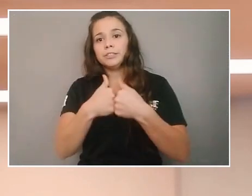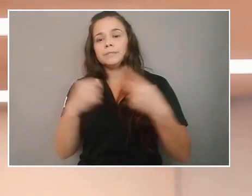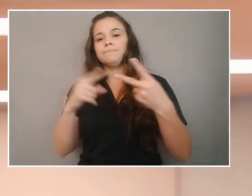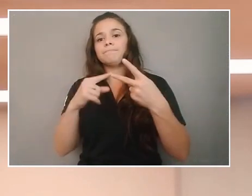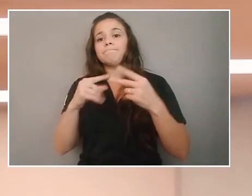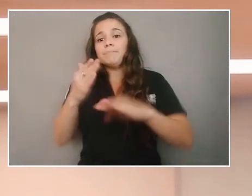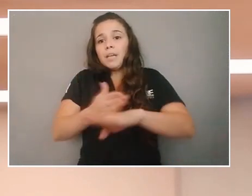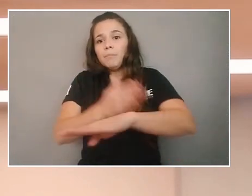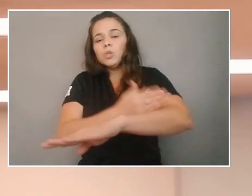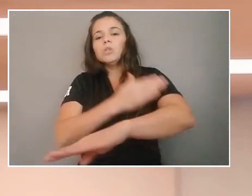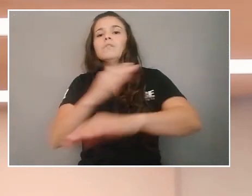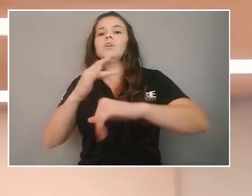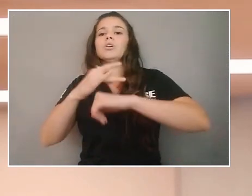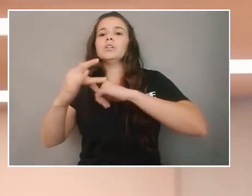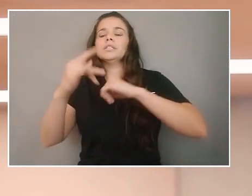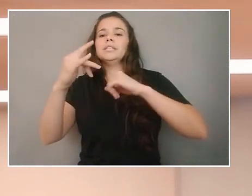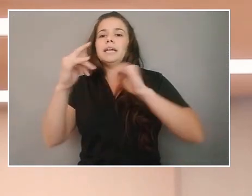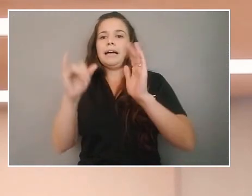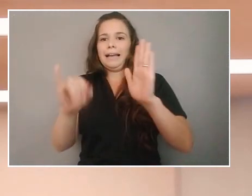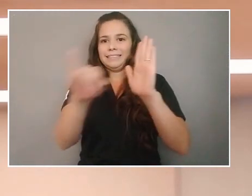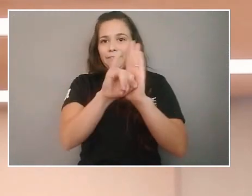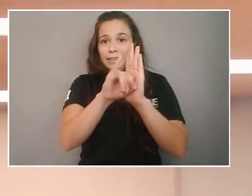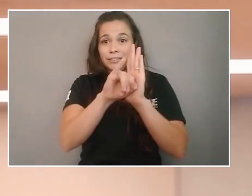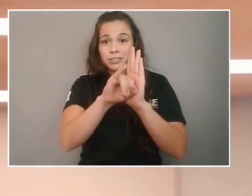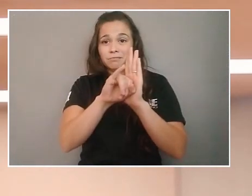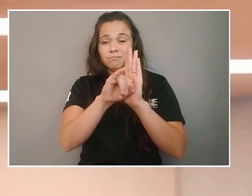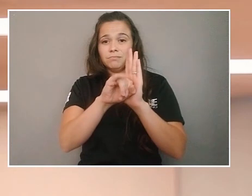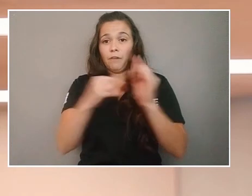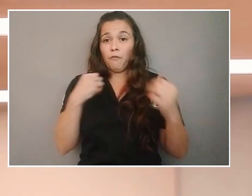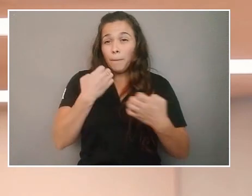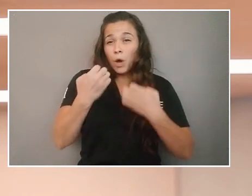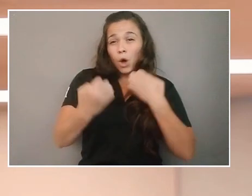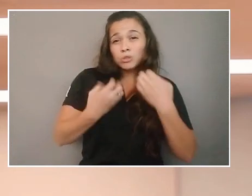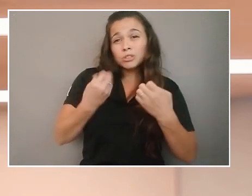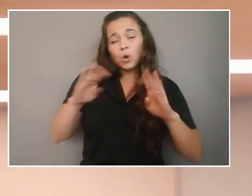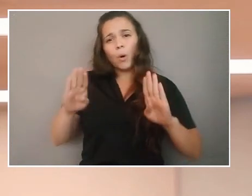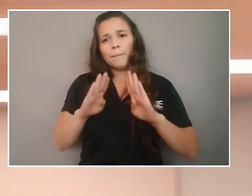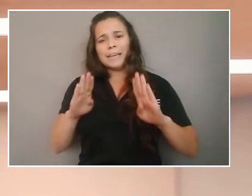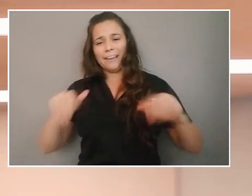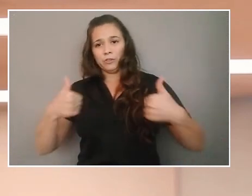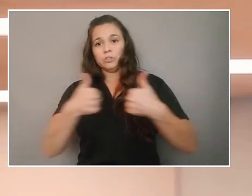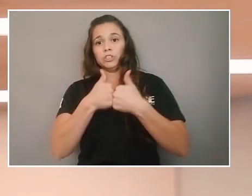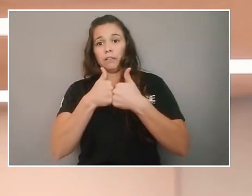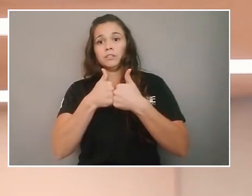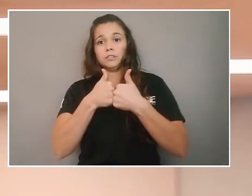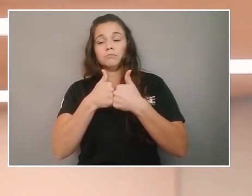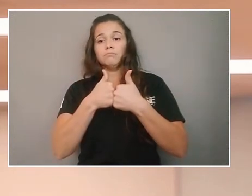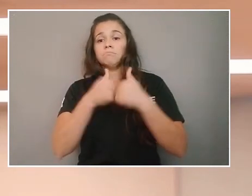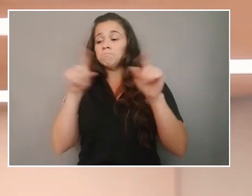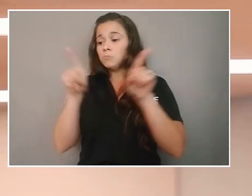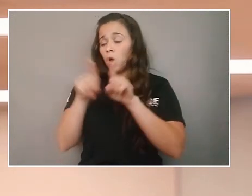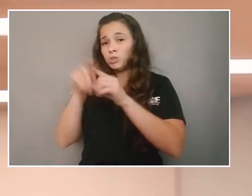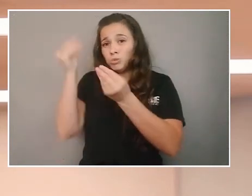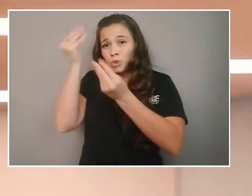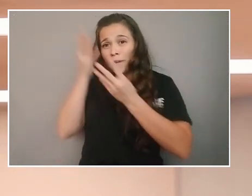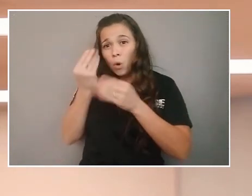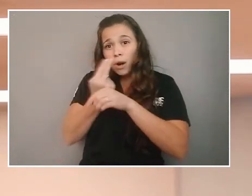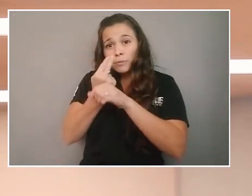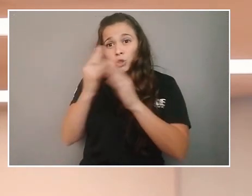of emotional behavioral challenges, to inform a user of wellness